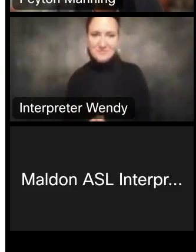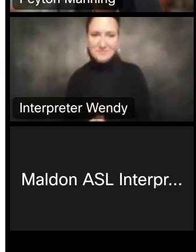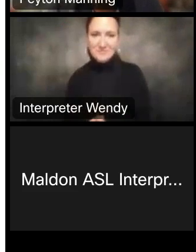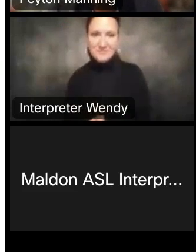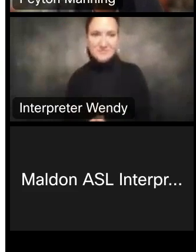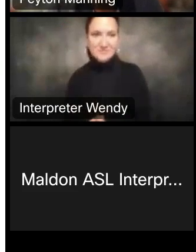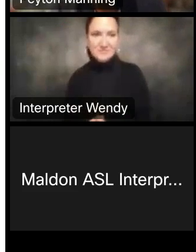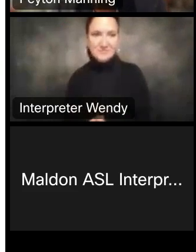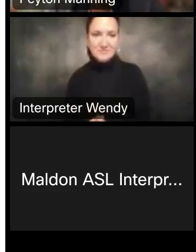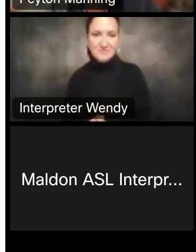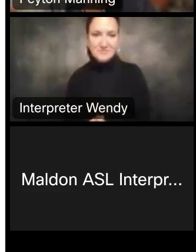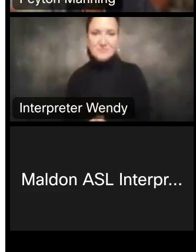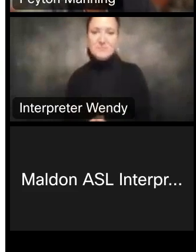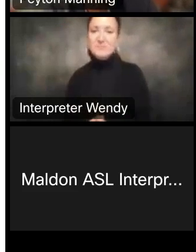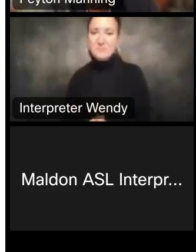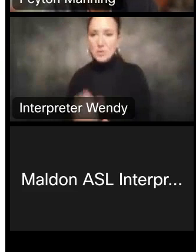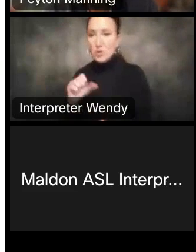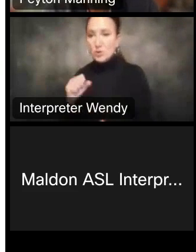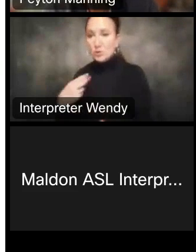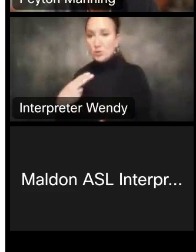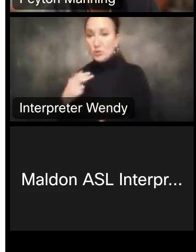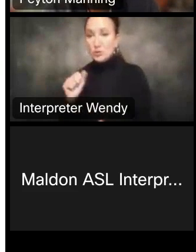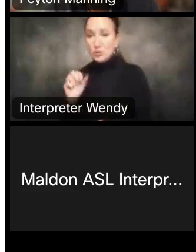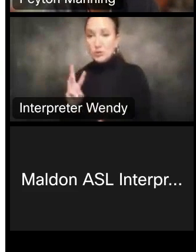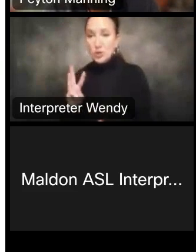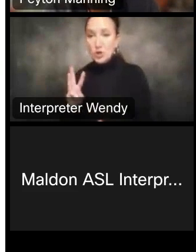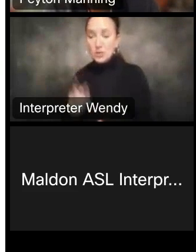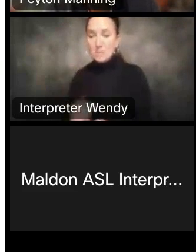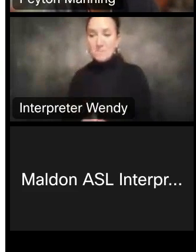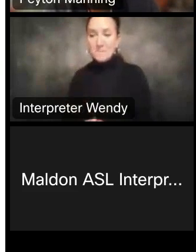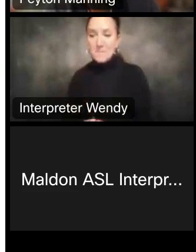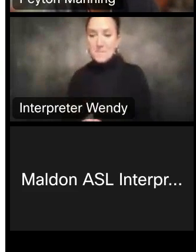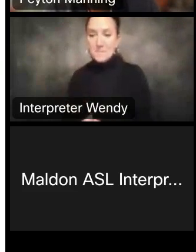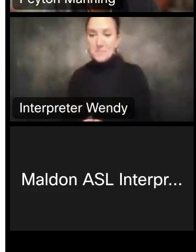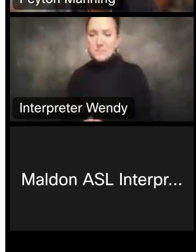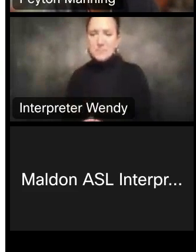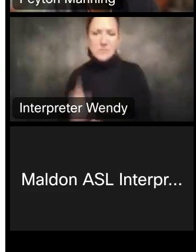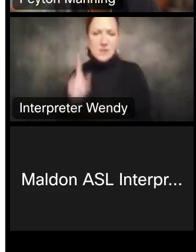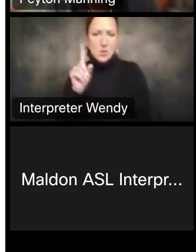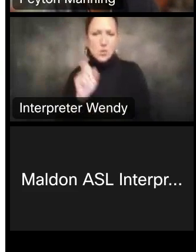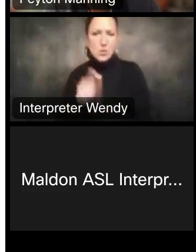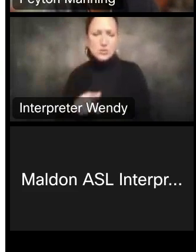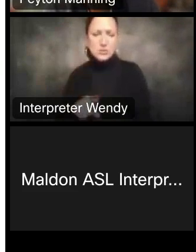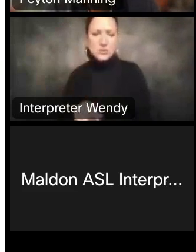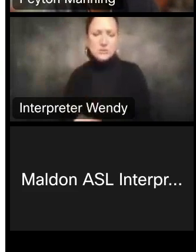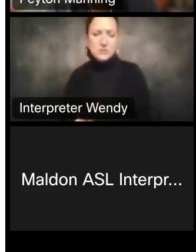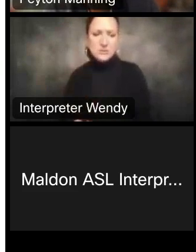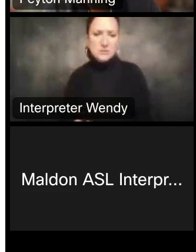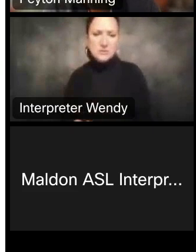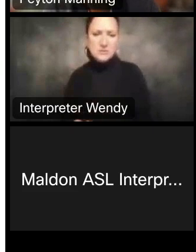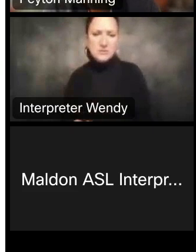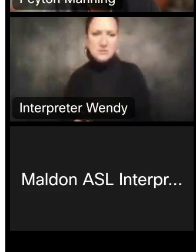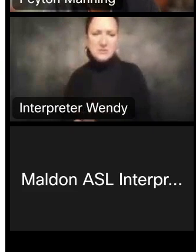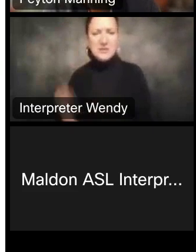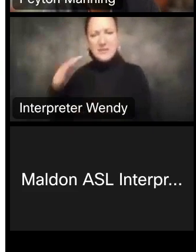Mr. Shaw, I can go ahead and unmute you. Great. I was going to ask about, with the